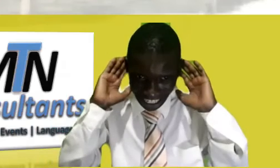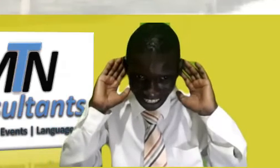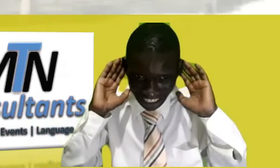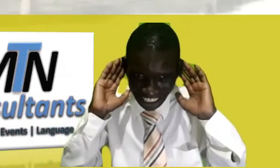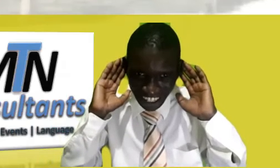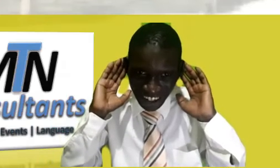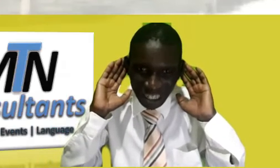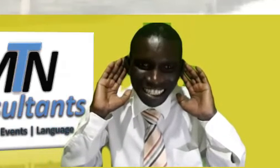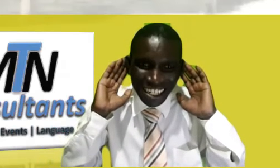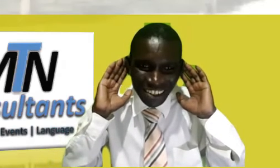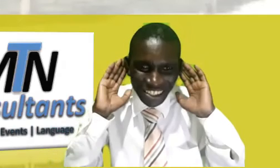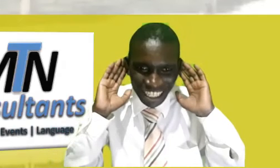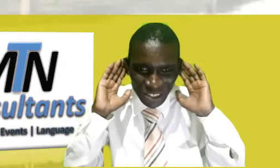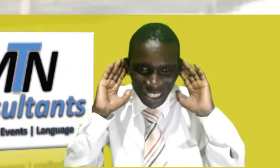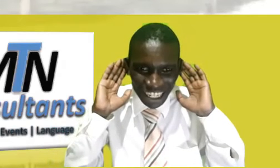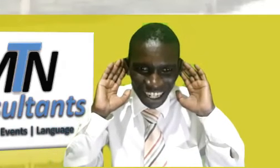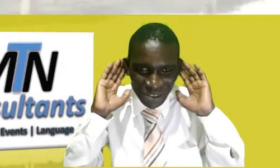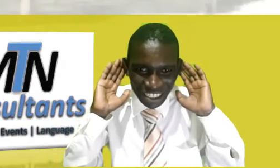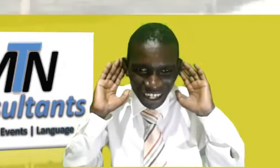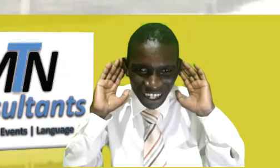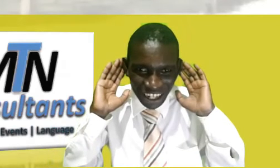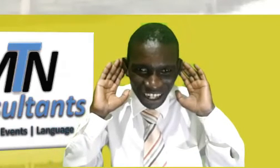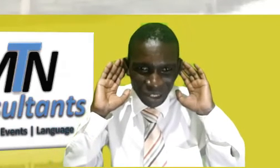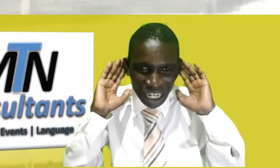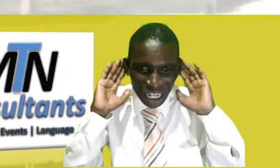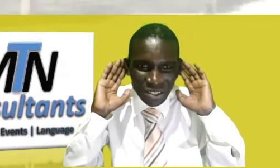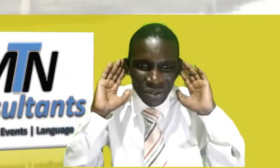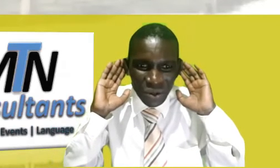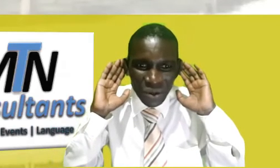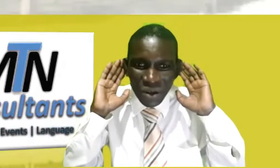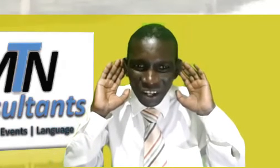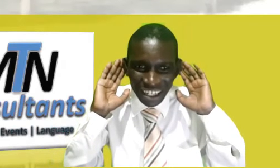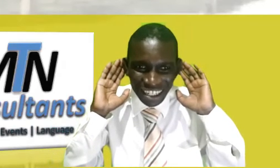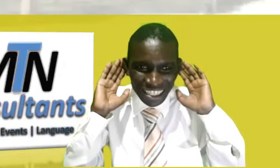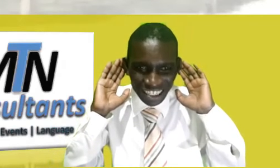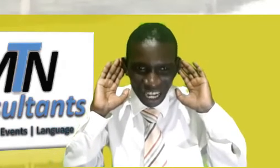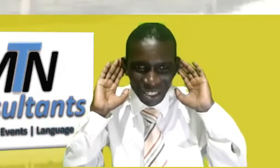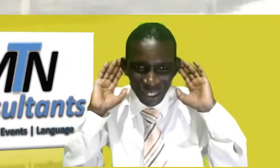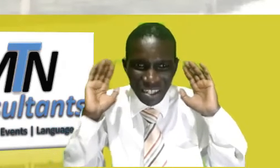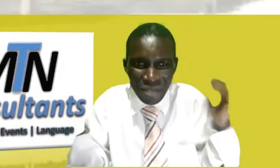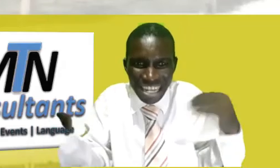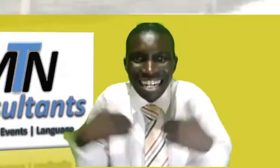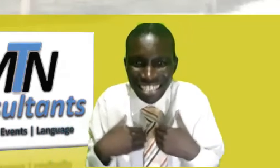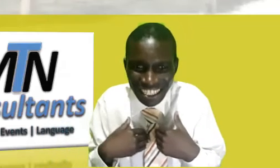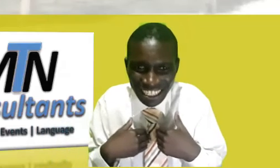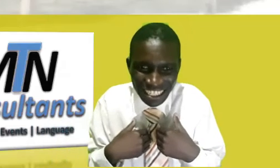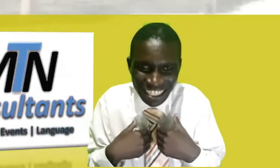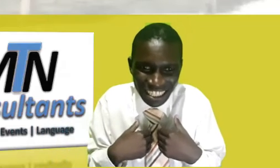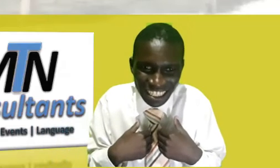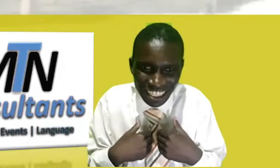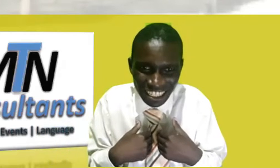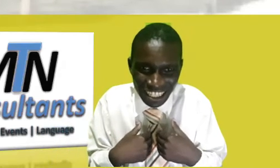big ears. But when you get to sign language now, it becomes so, it's actually my